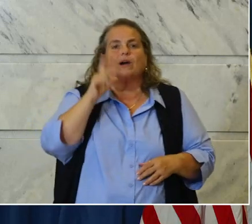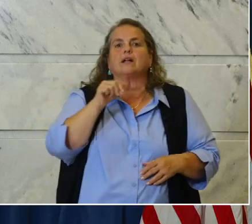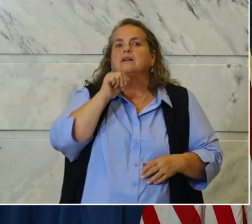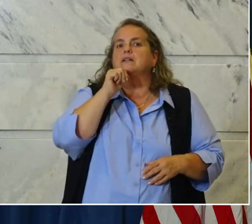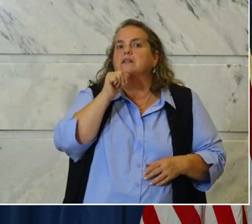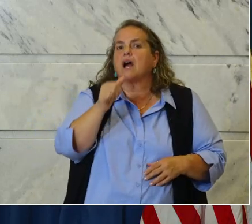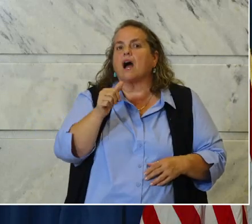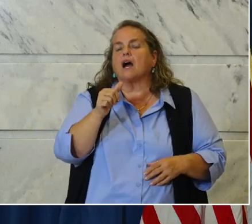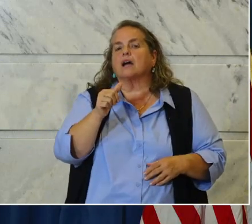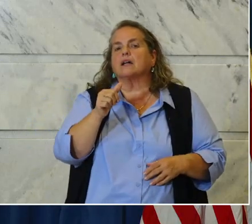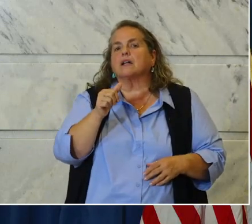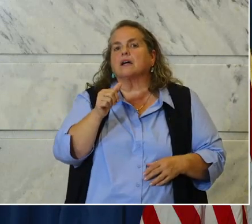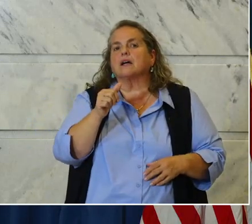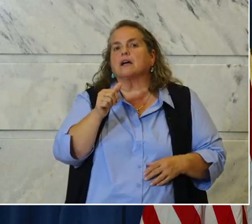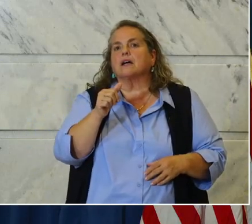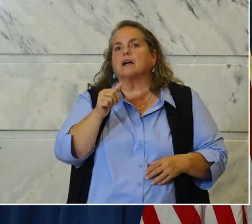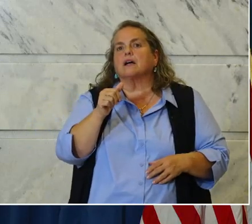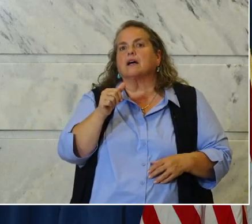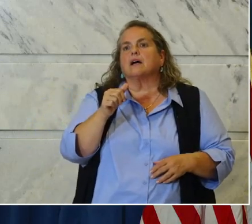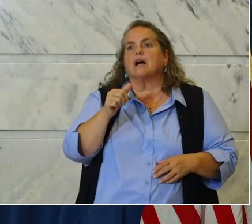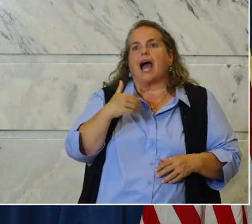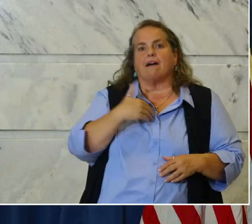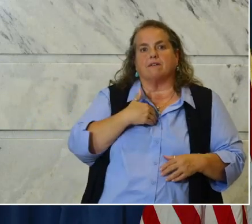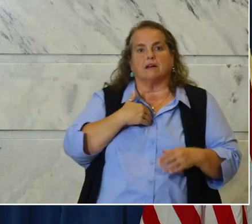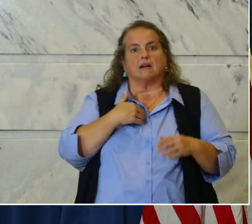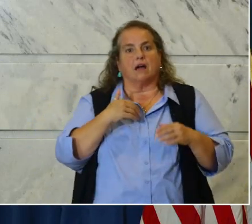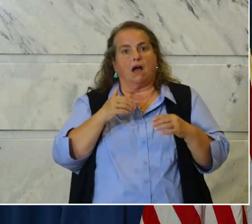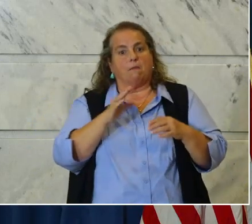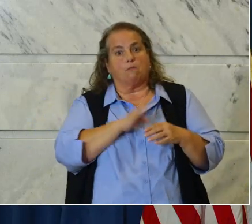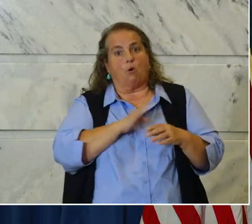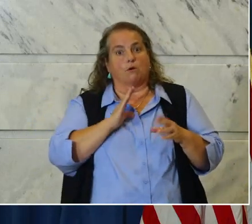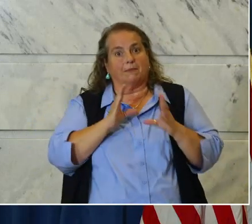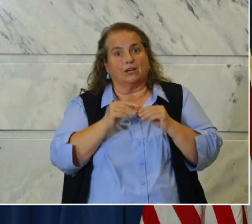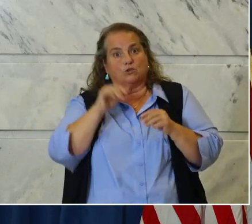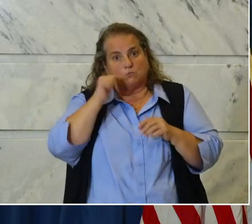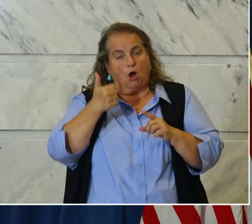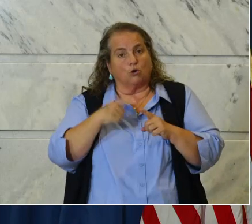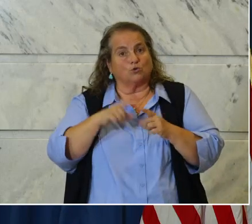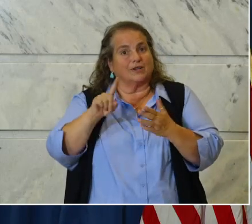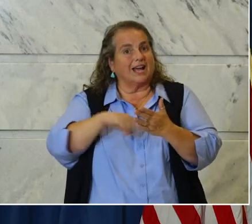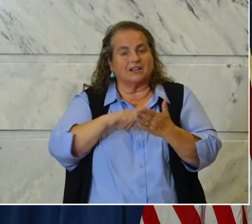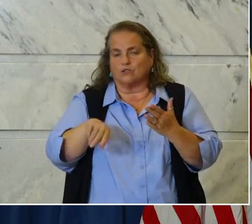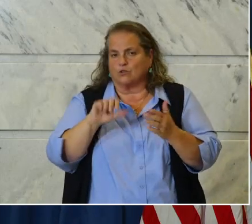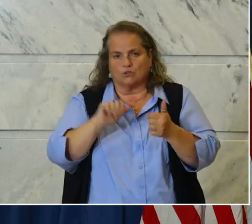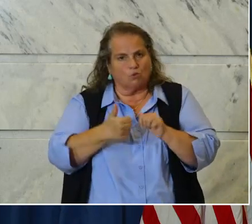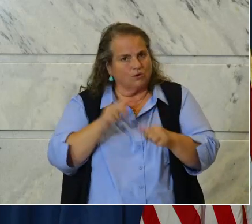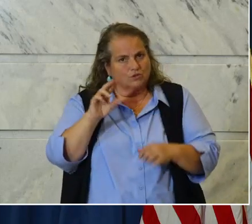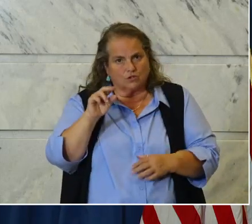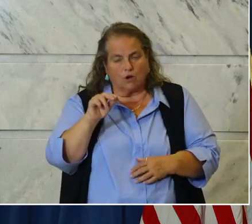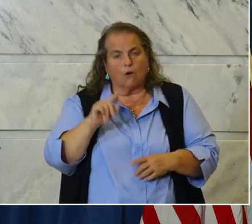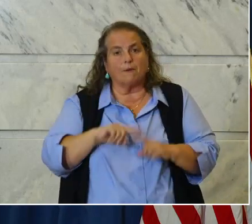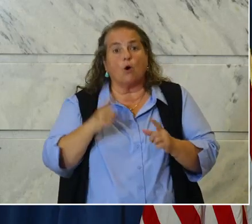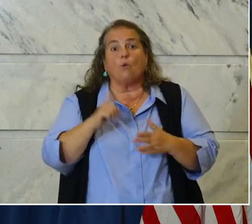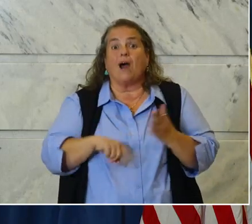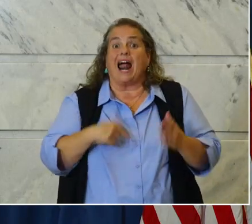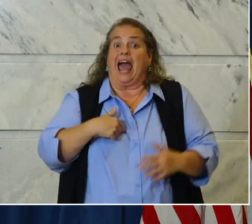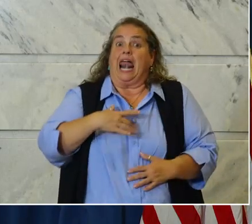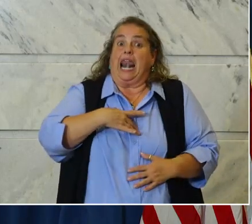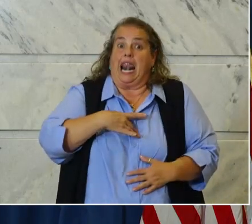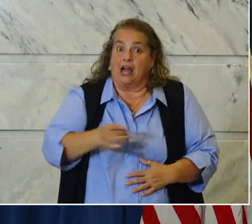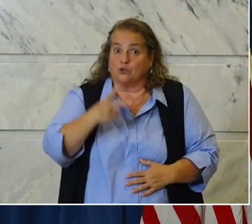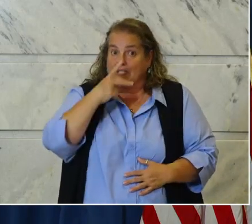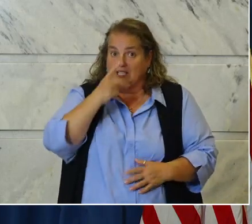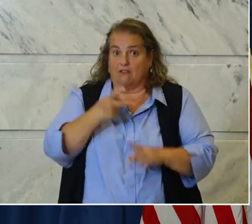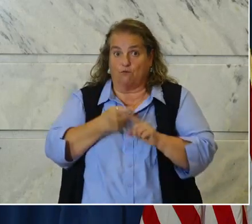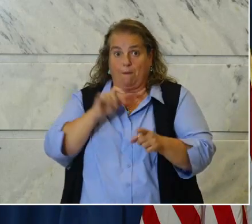to hold tomorrow to make any decision on canceling sports. What would I like to see from the meeting? And